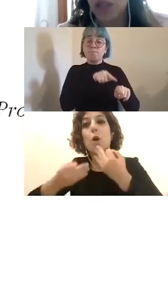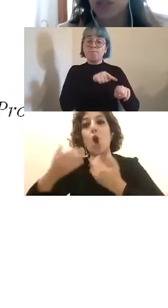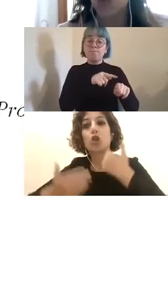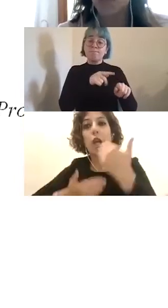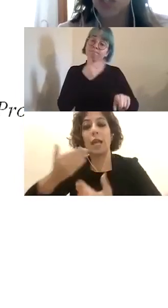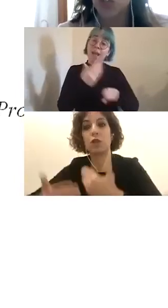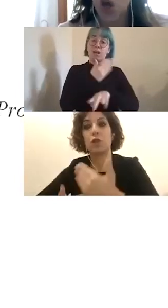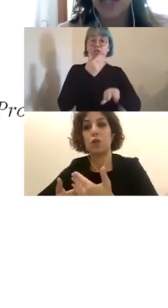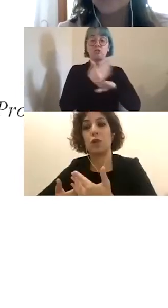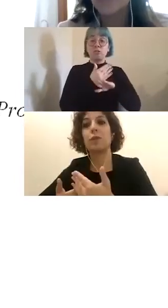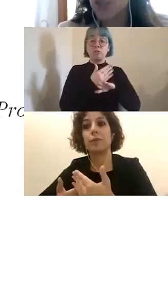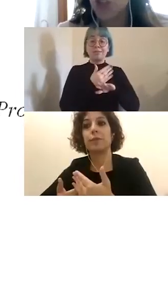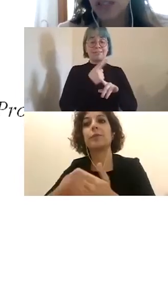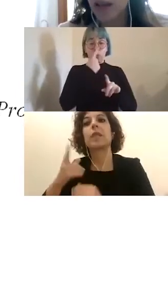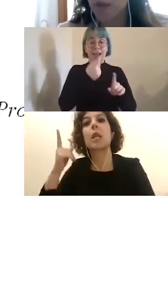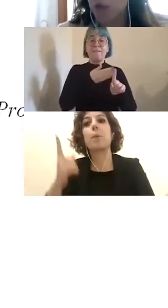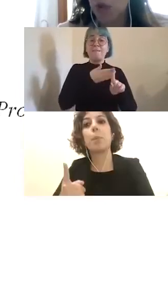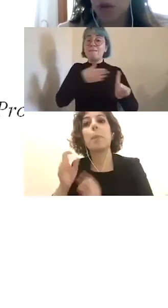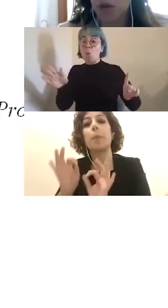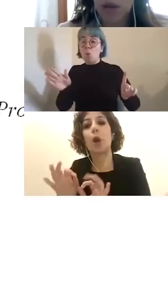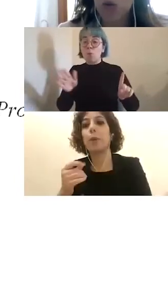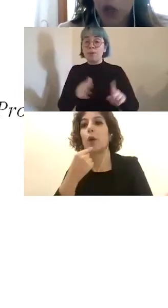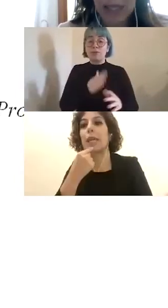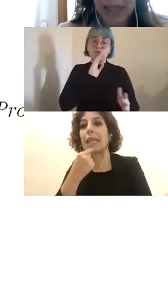action to avoid the